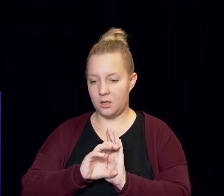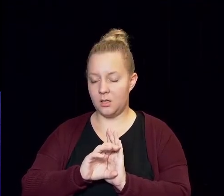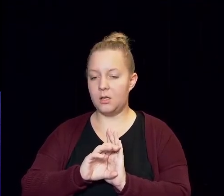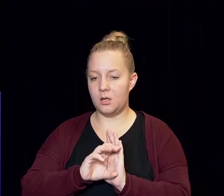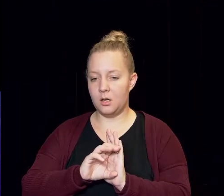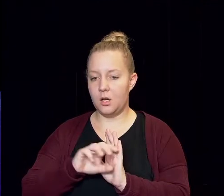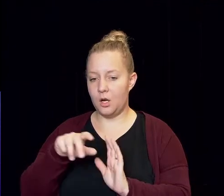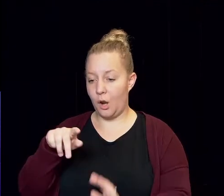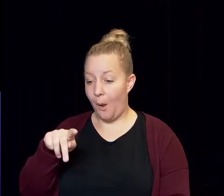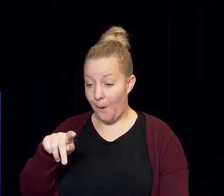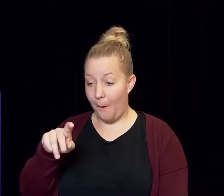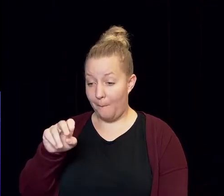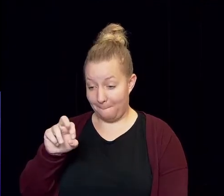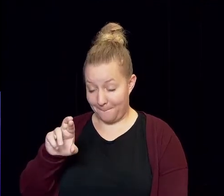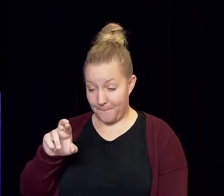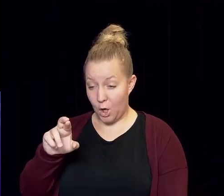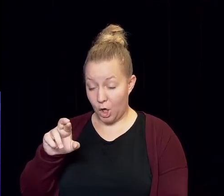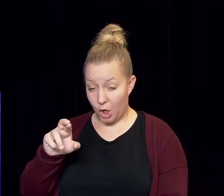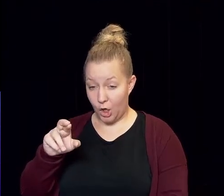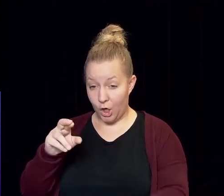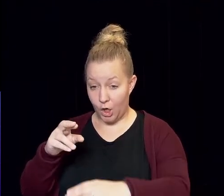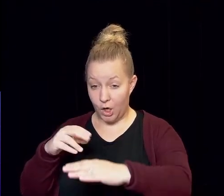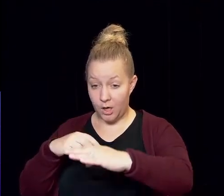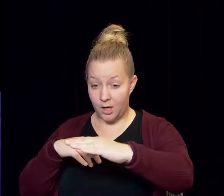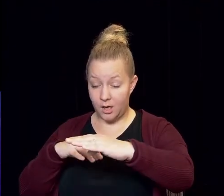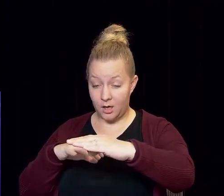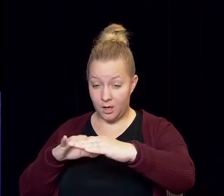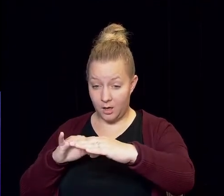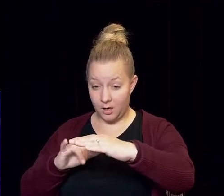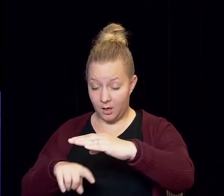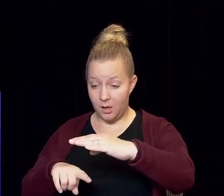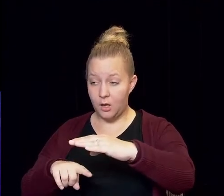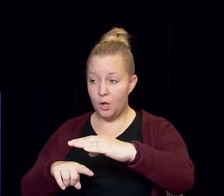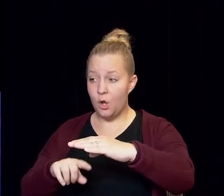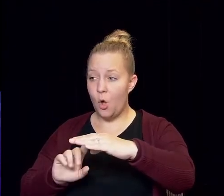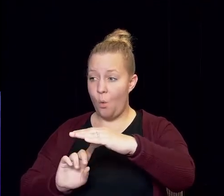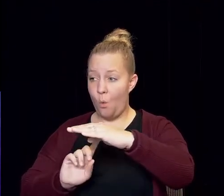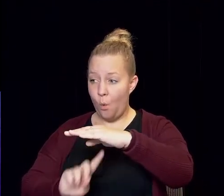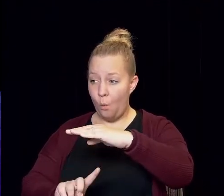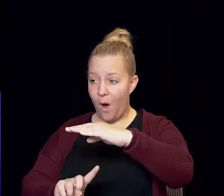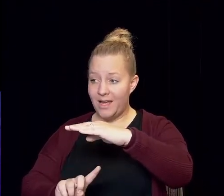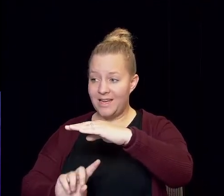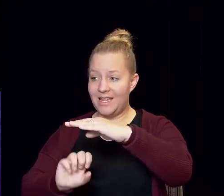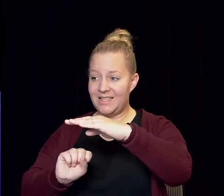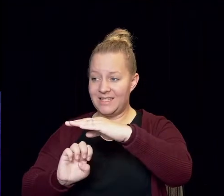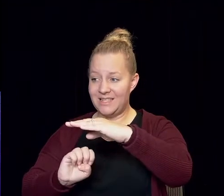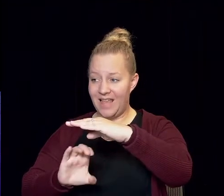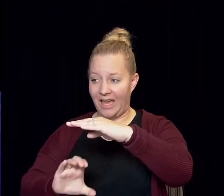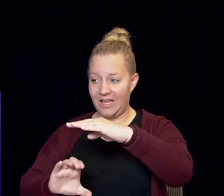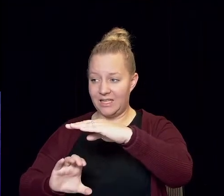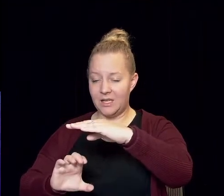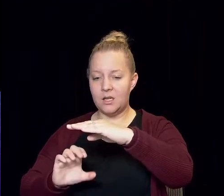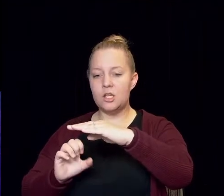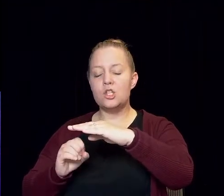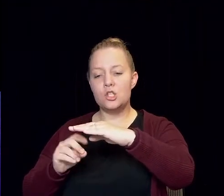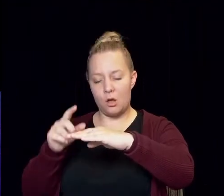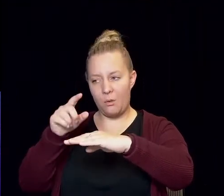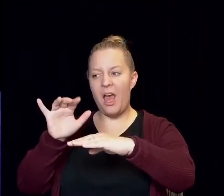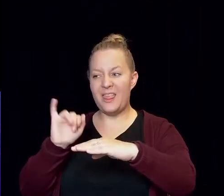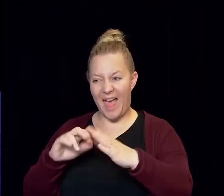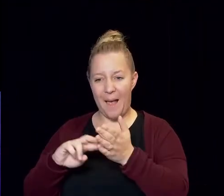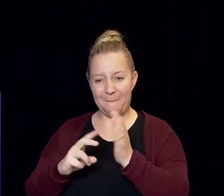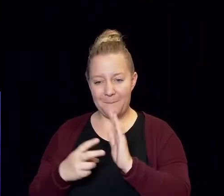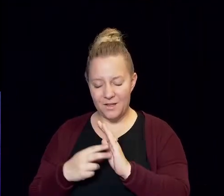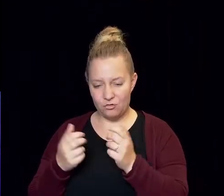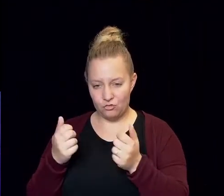characters per, and then down here in the denominator needs to be 1 second. So here we know that we're trying to